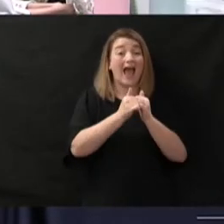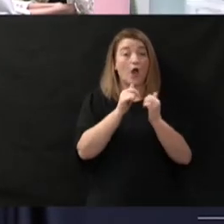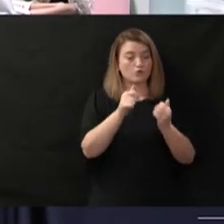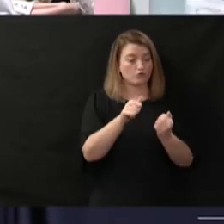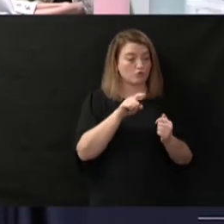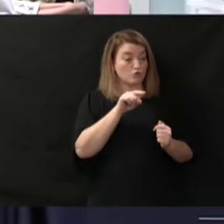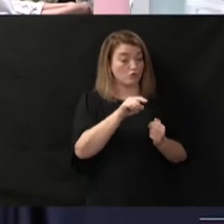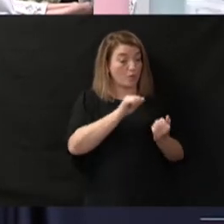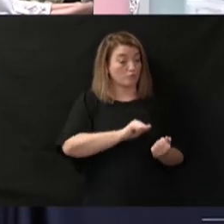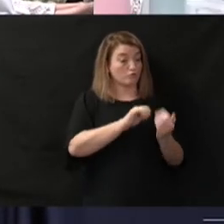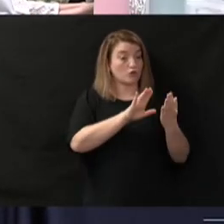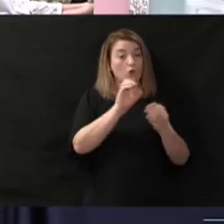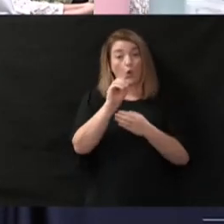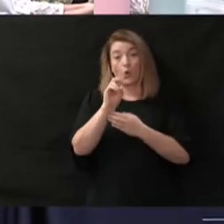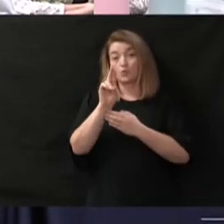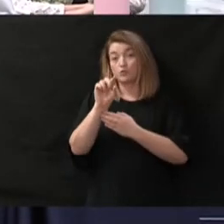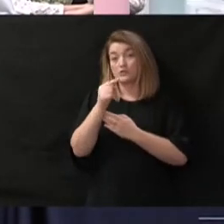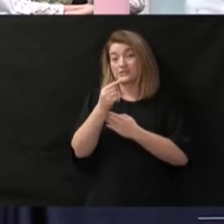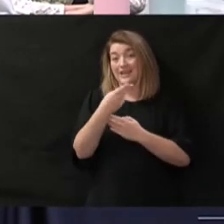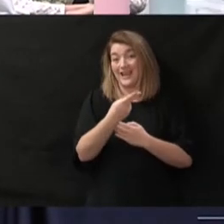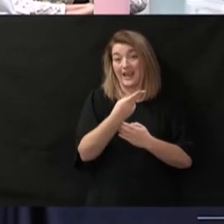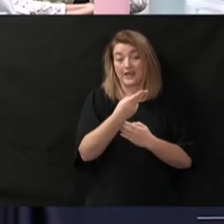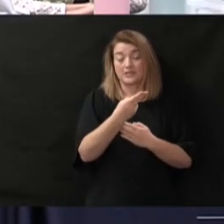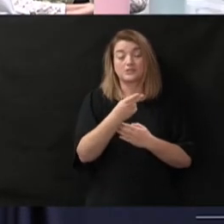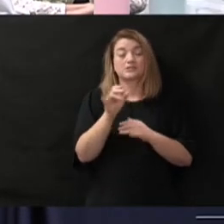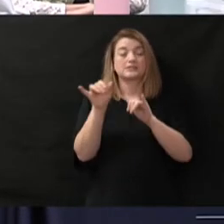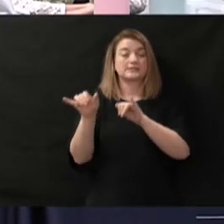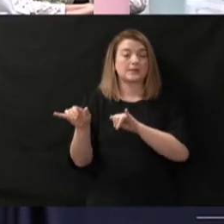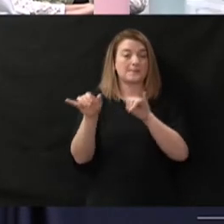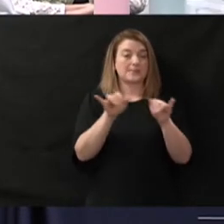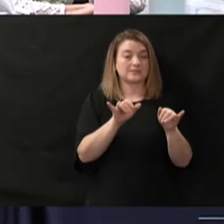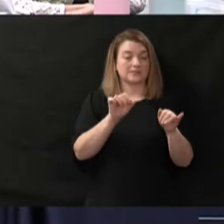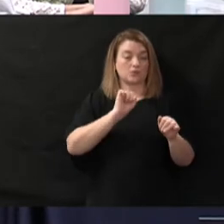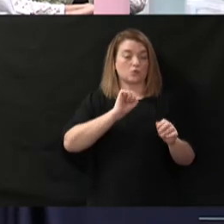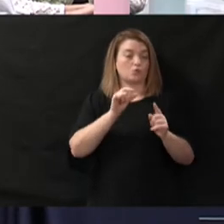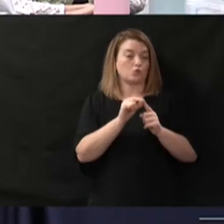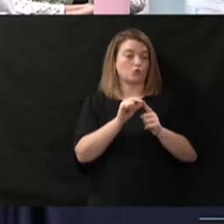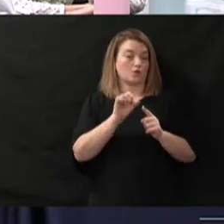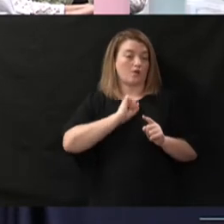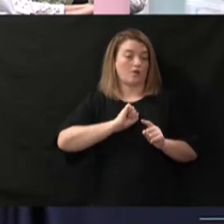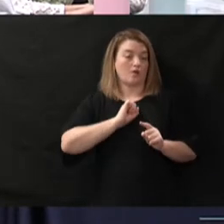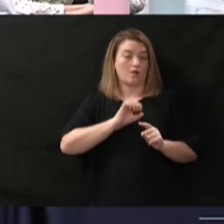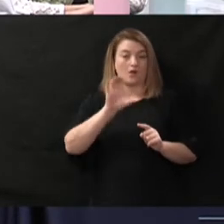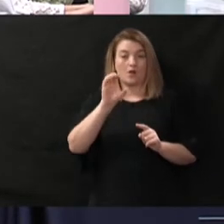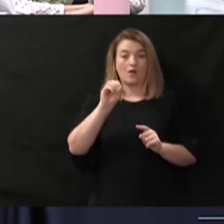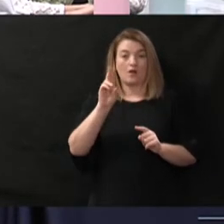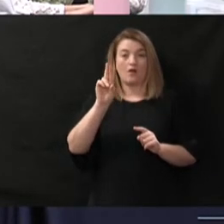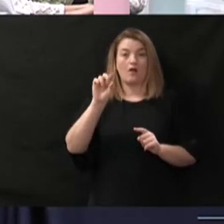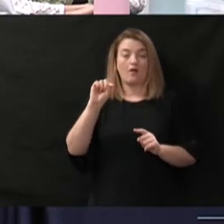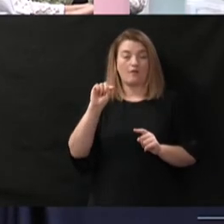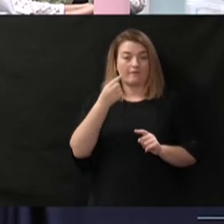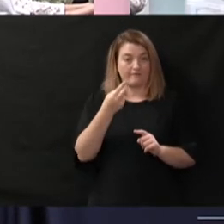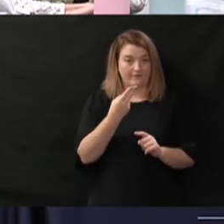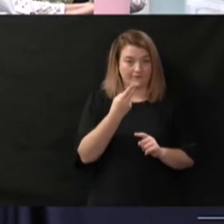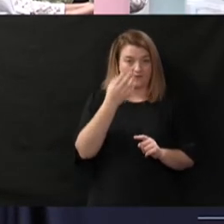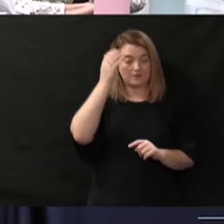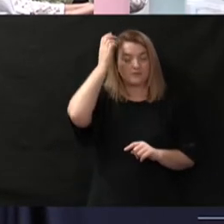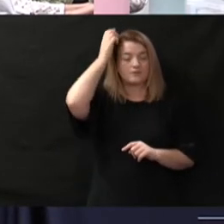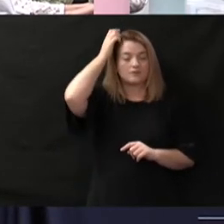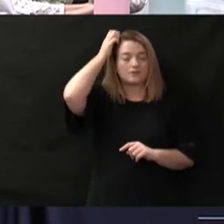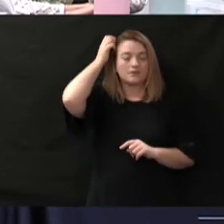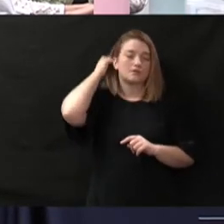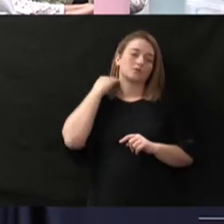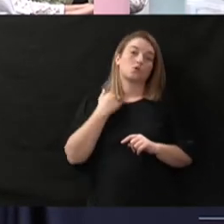address if it's O-U-G-H, you know, because there's several different, you have a set thing that you do, and the rest of them